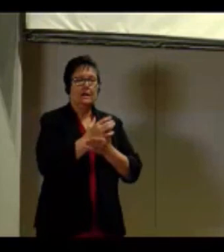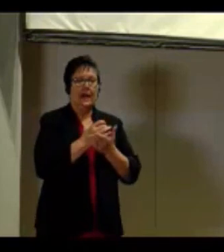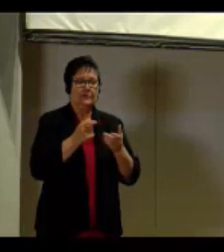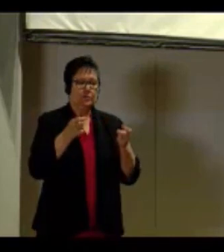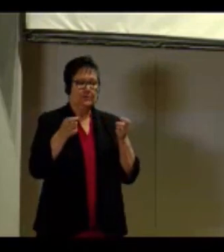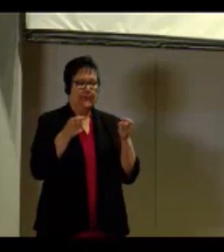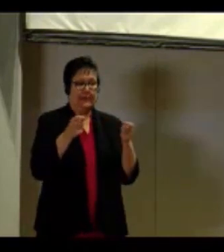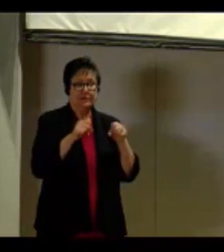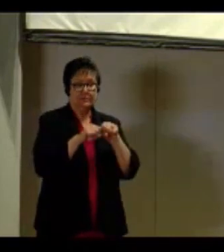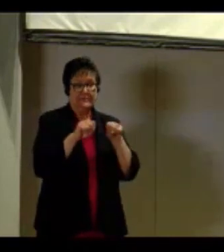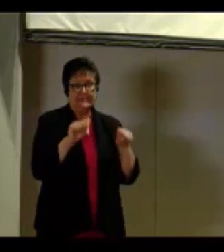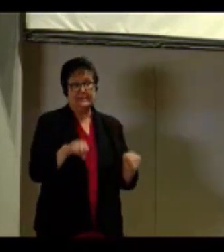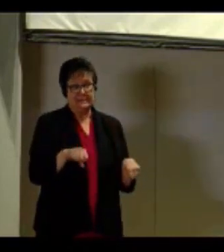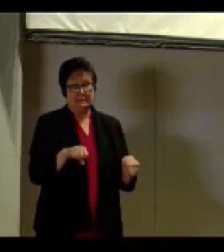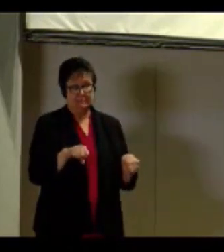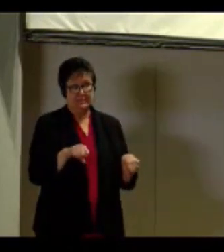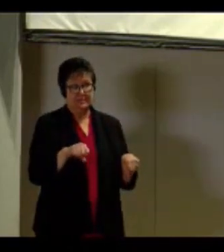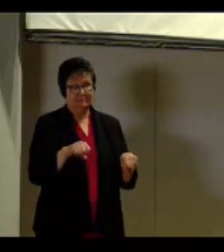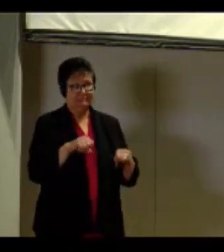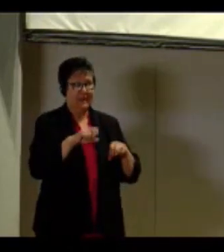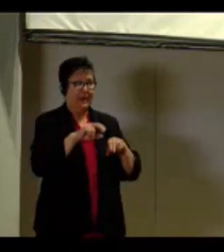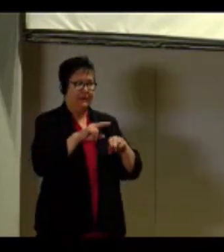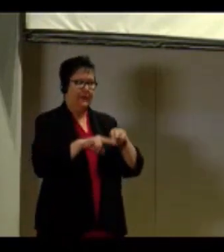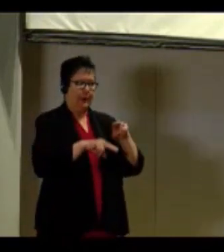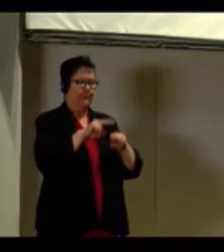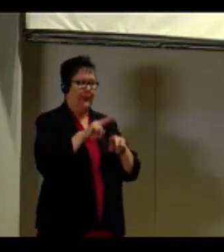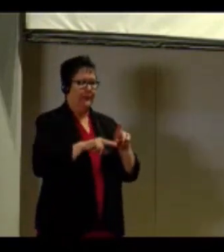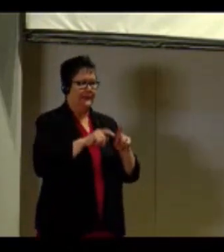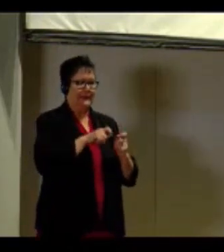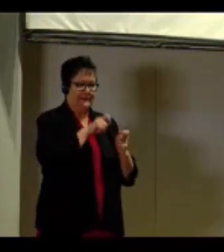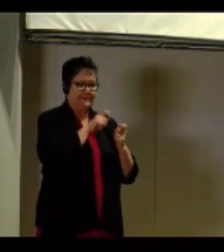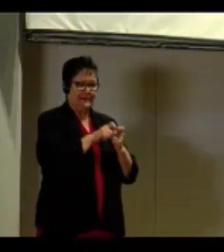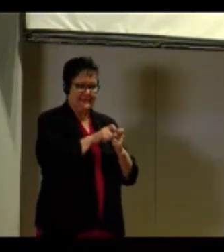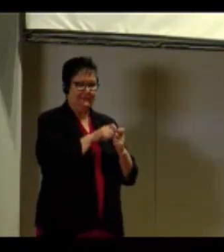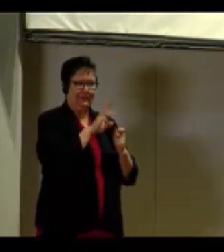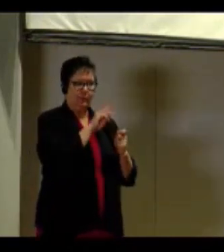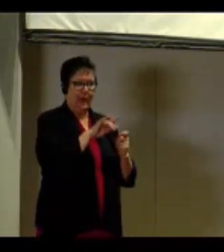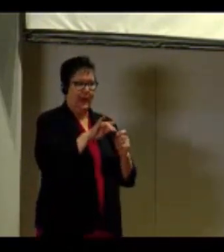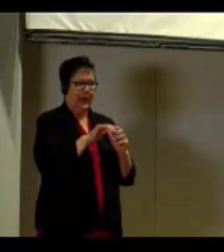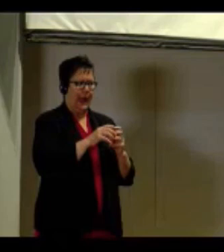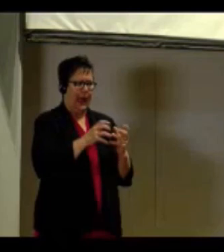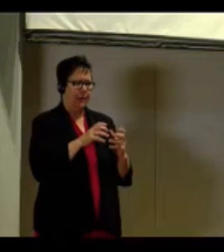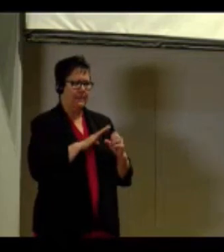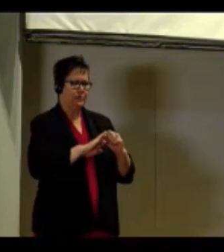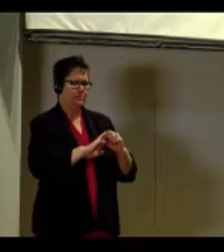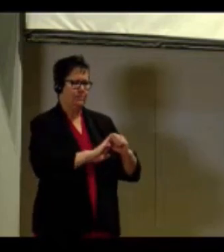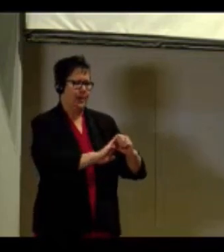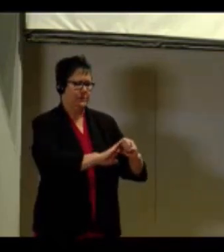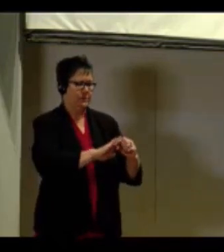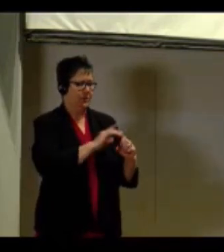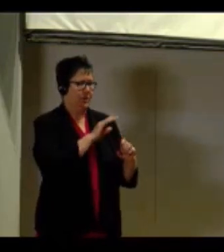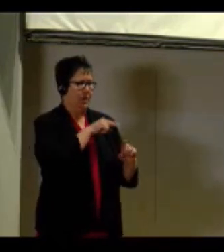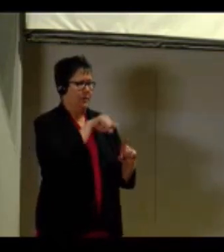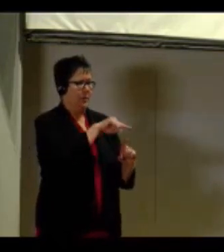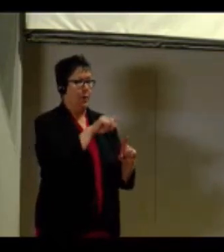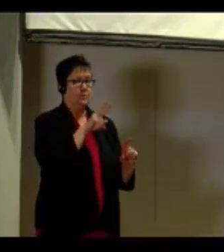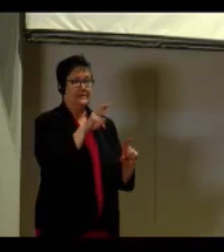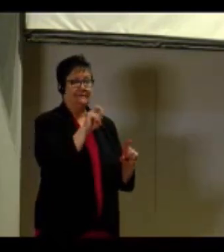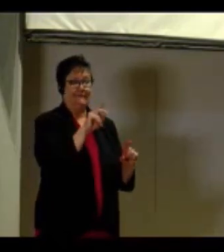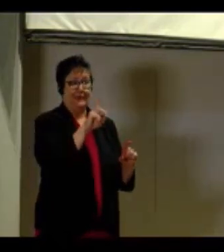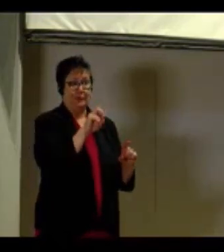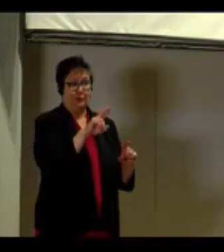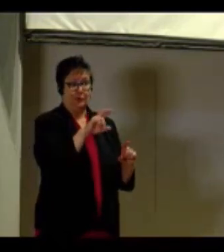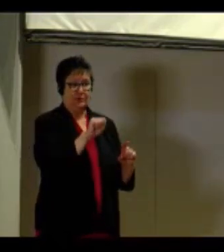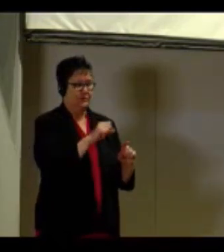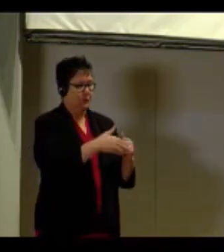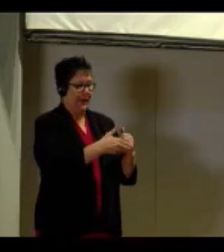management systems, which are all built in a certain way. How much pressure can we put on the vendors to help us